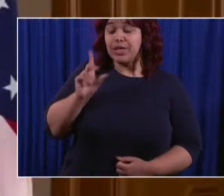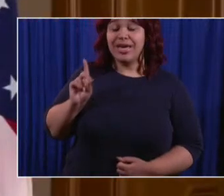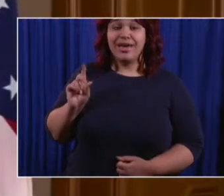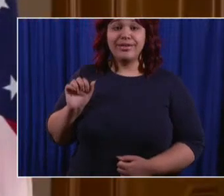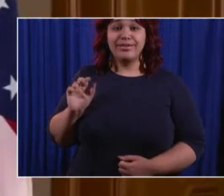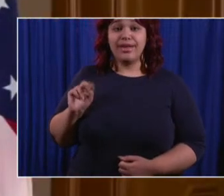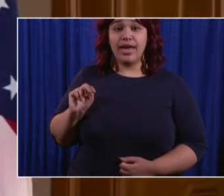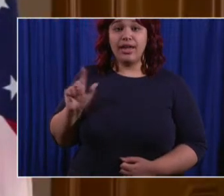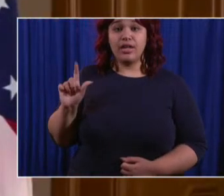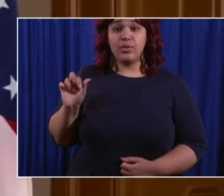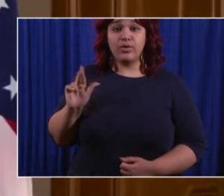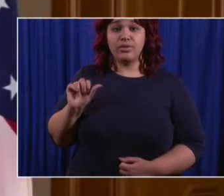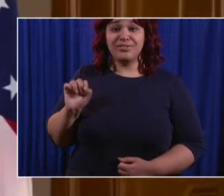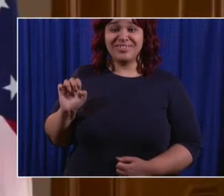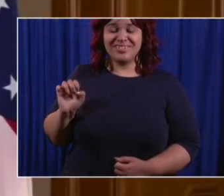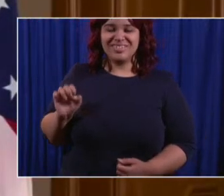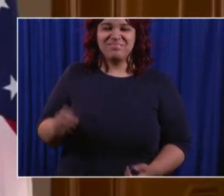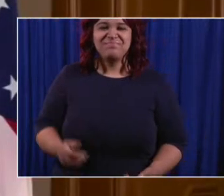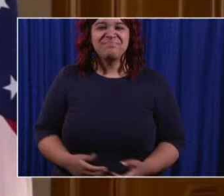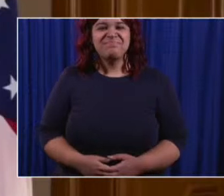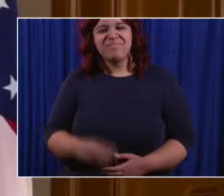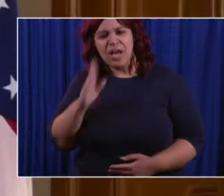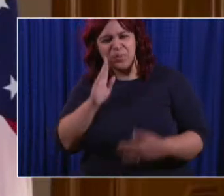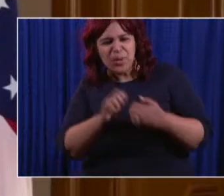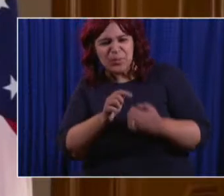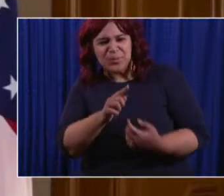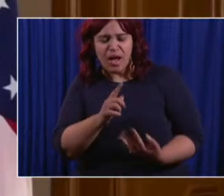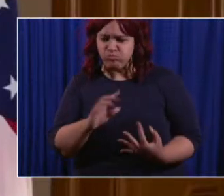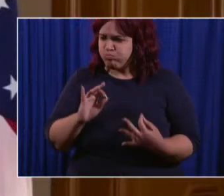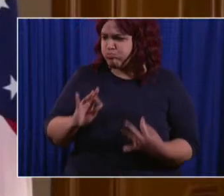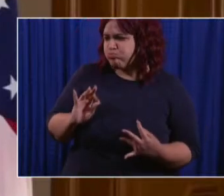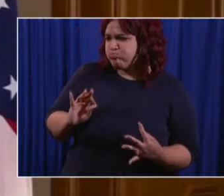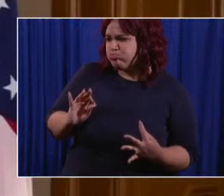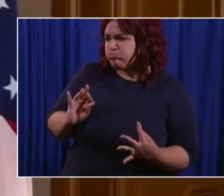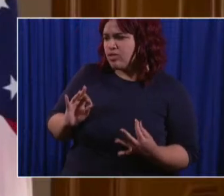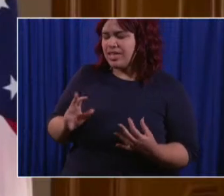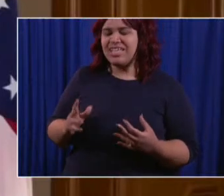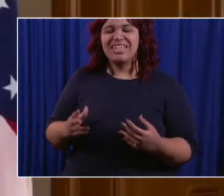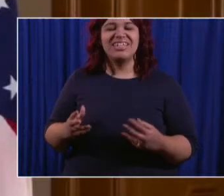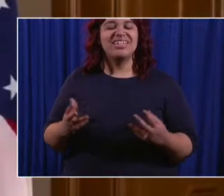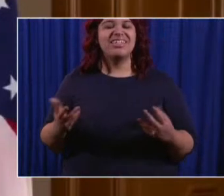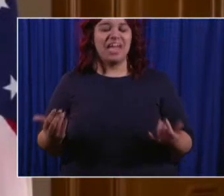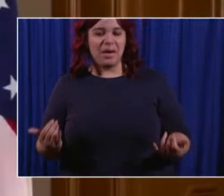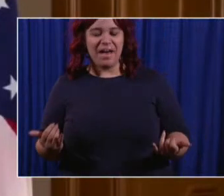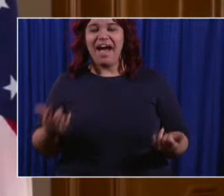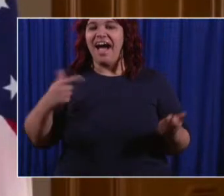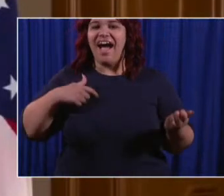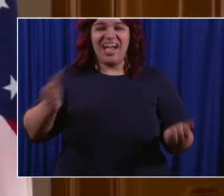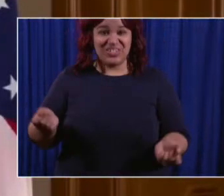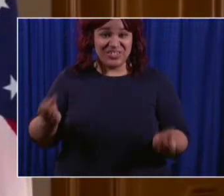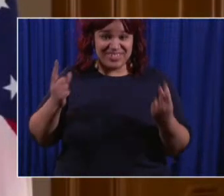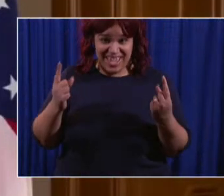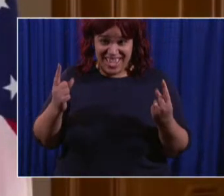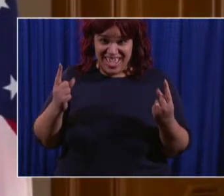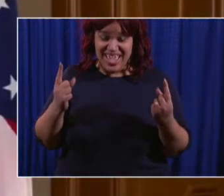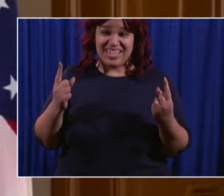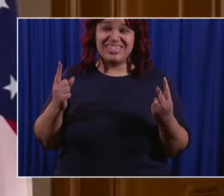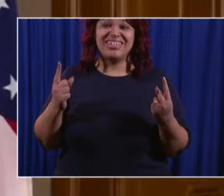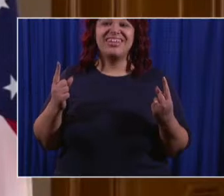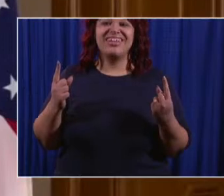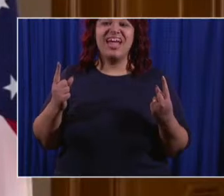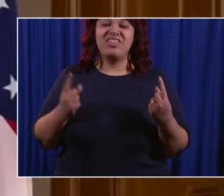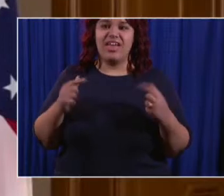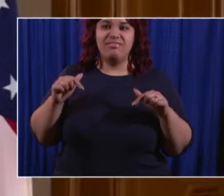sir. Hey, I know this is hindsight. Obviously, it's going to be $1 million. You somewhere in there